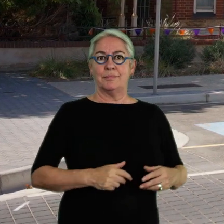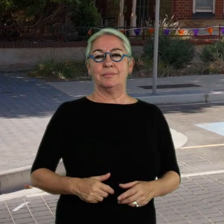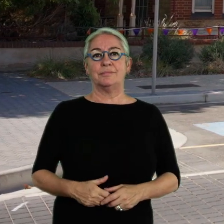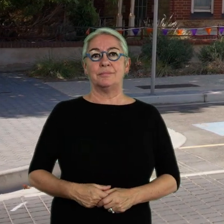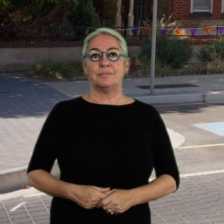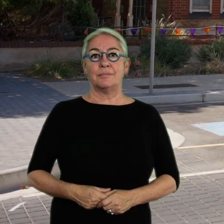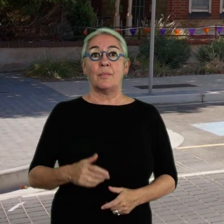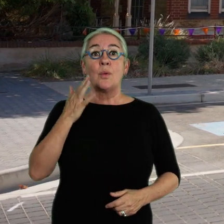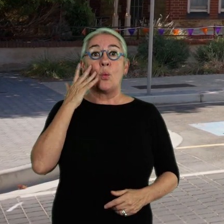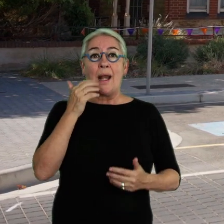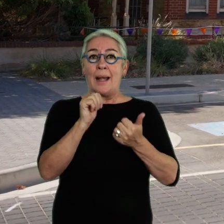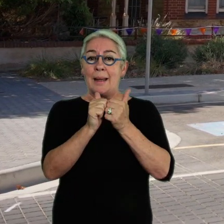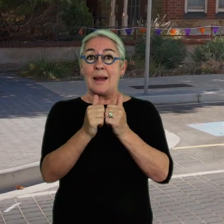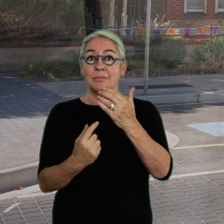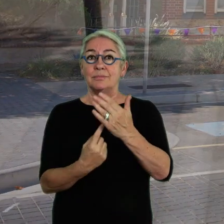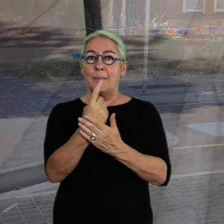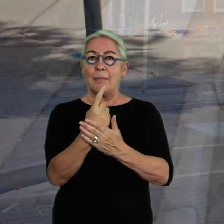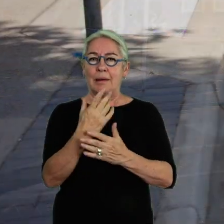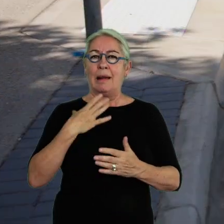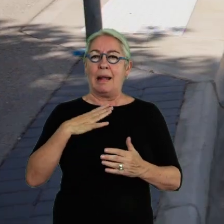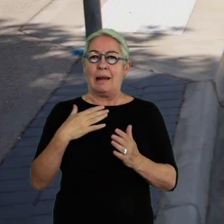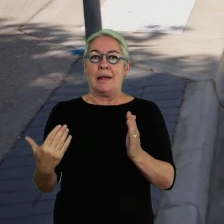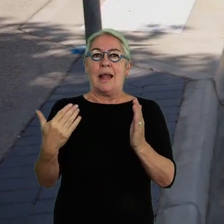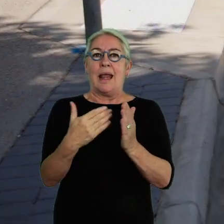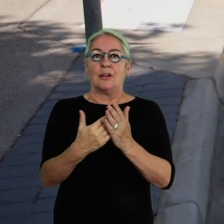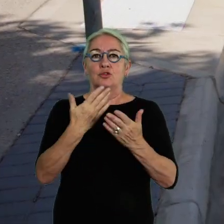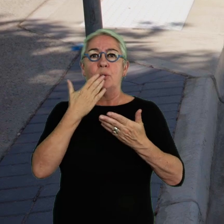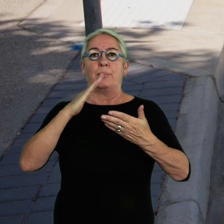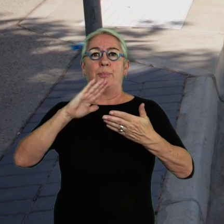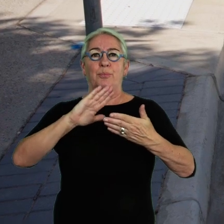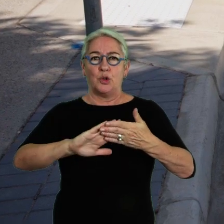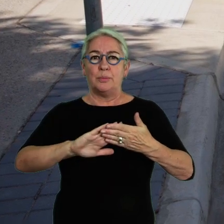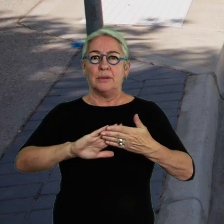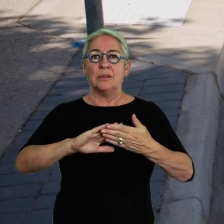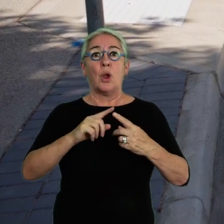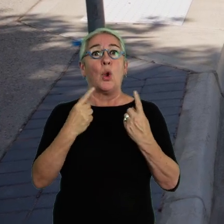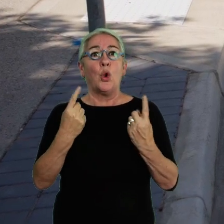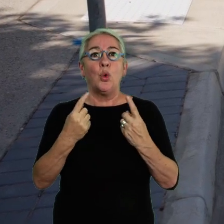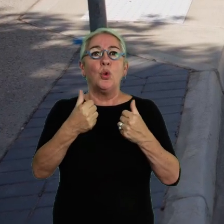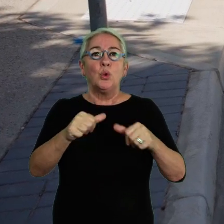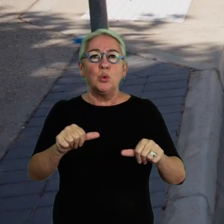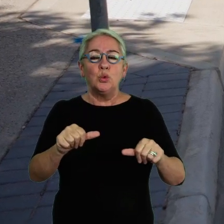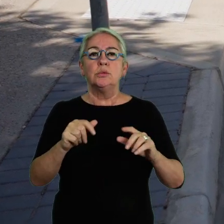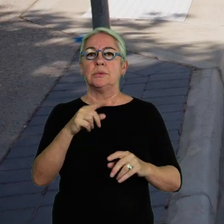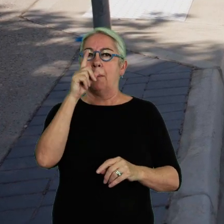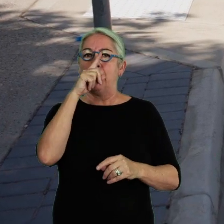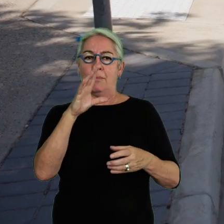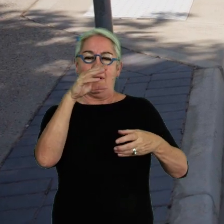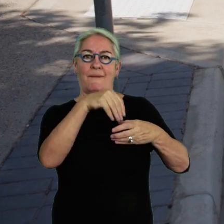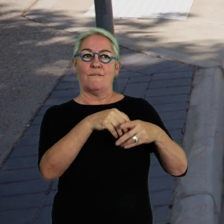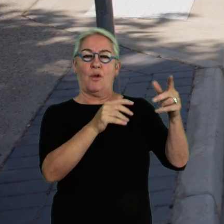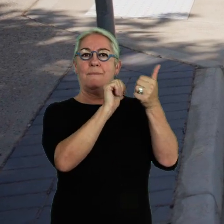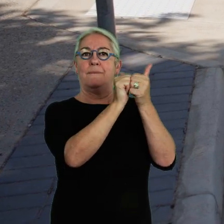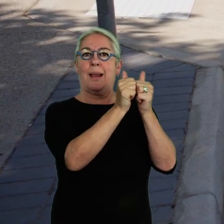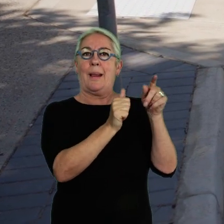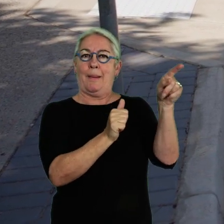only be used with an extra permit and are often used by businesses associated with the game. This means that there are no accessible car parks near to Holden